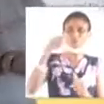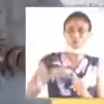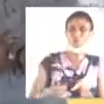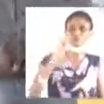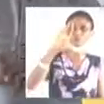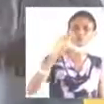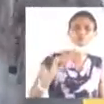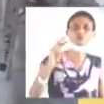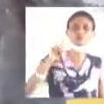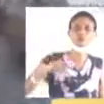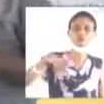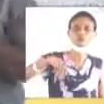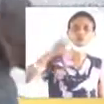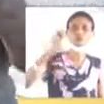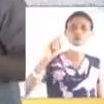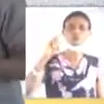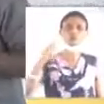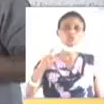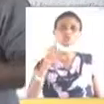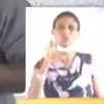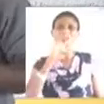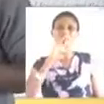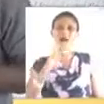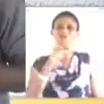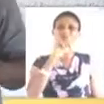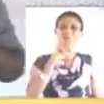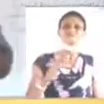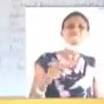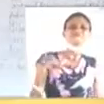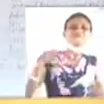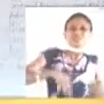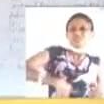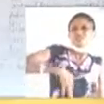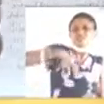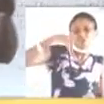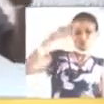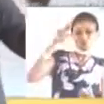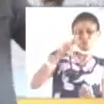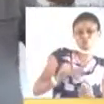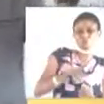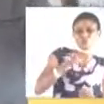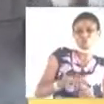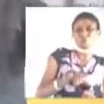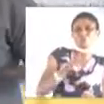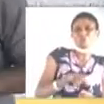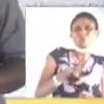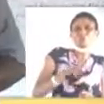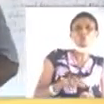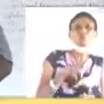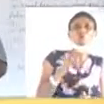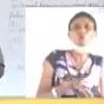complex. You want to enhance yourself, or in the name of your